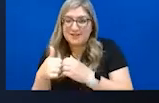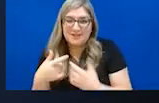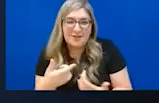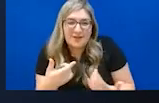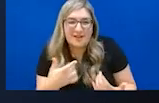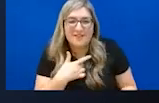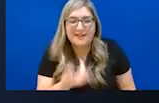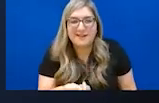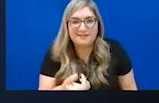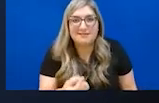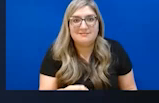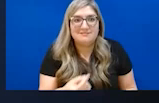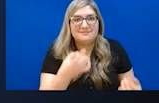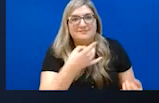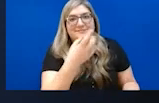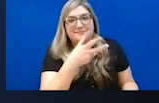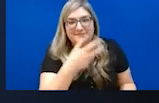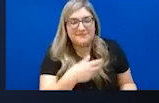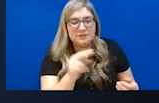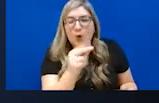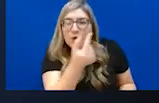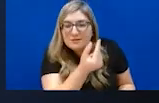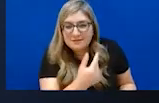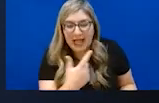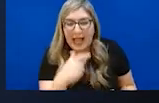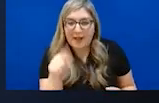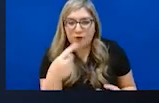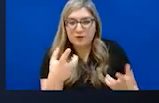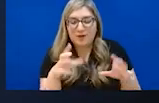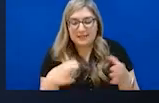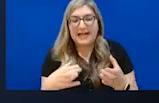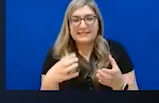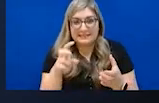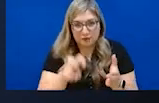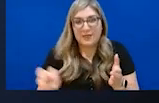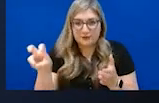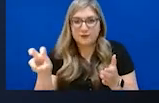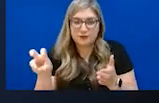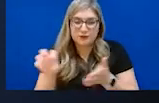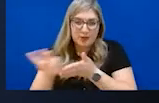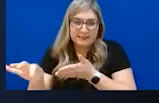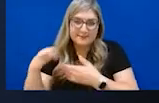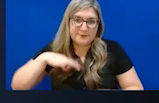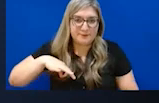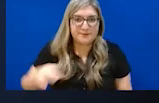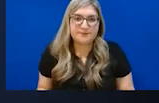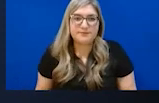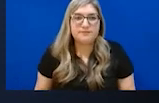I know you probably can't see it well in the back there, but there's a badge for online tutoring and there's that quality reviewed badge.